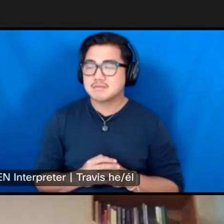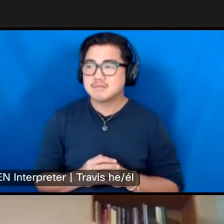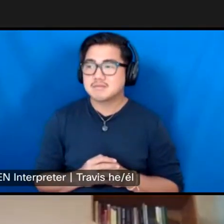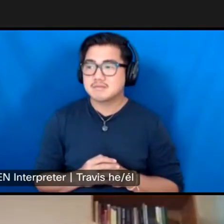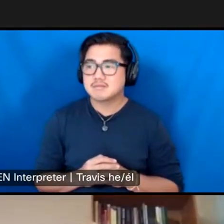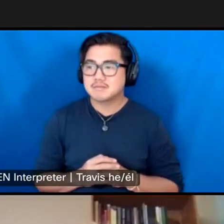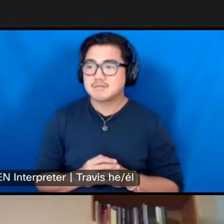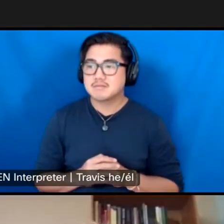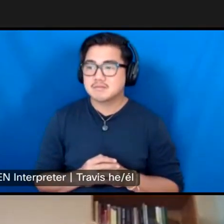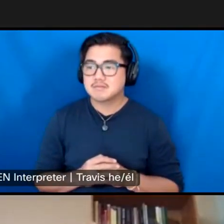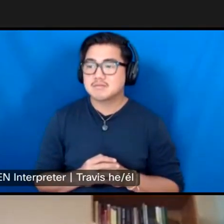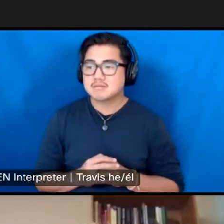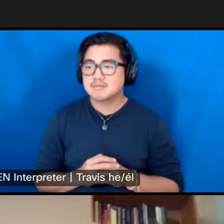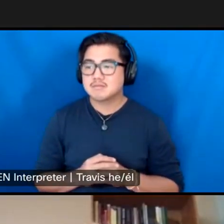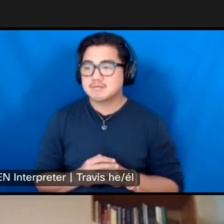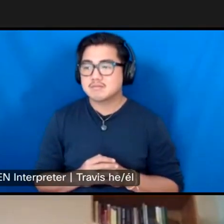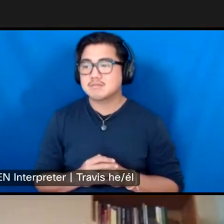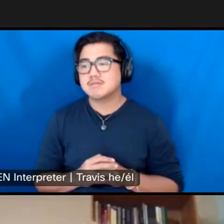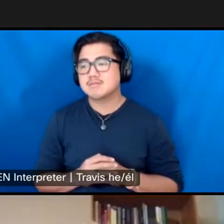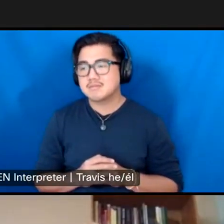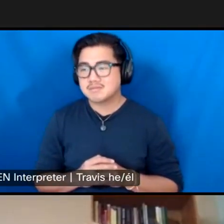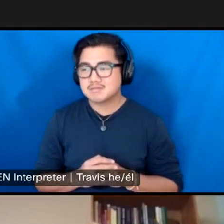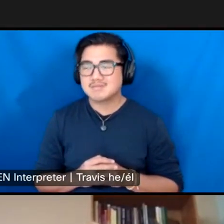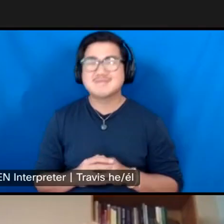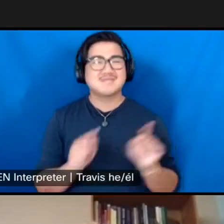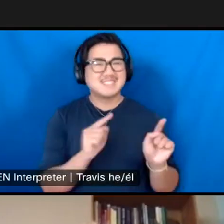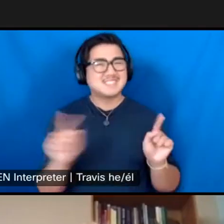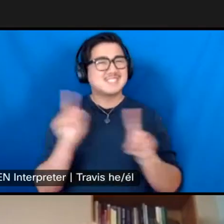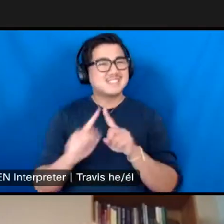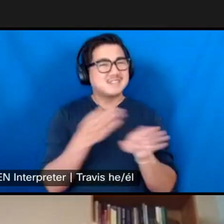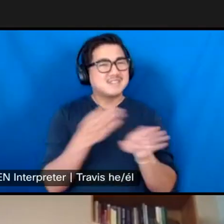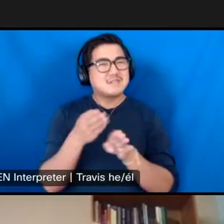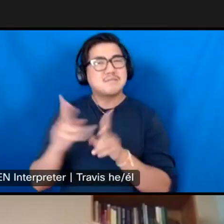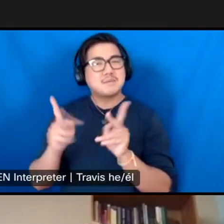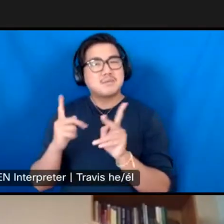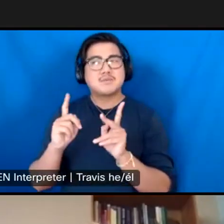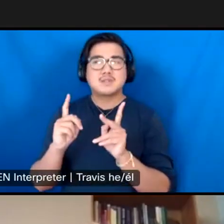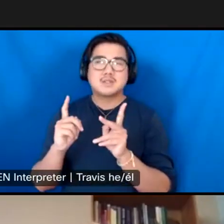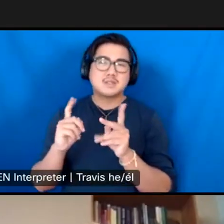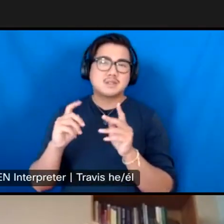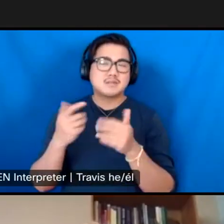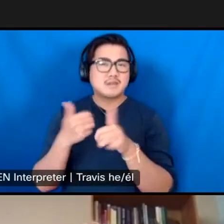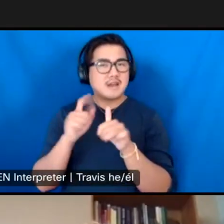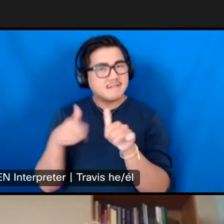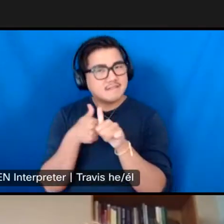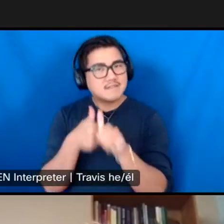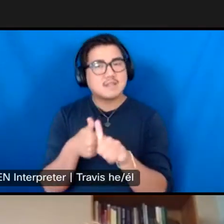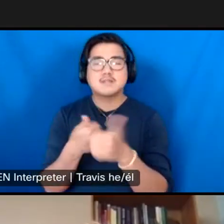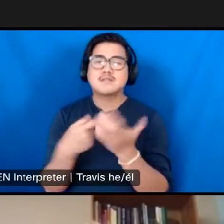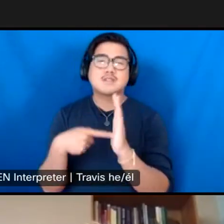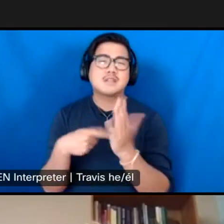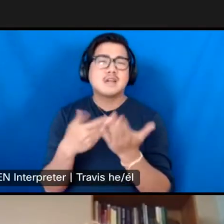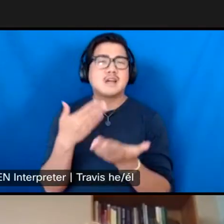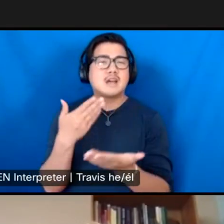what's considered quote unquote best practice or quote unquote evidence based when what is centered